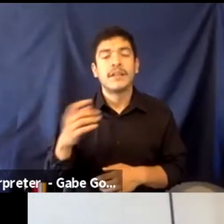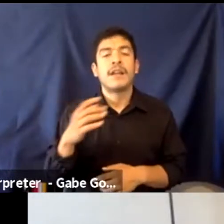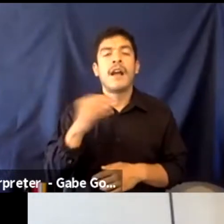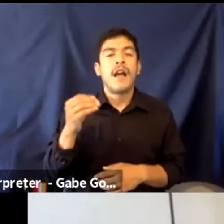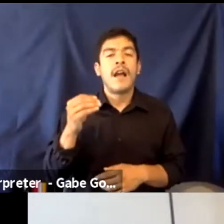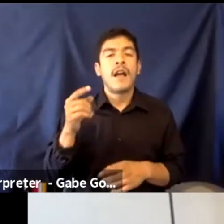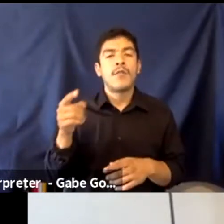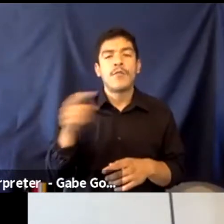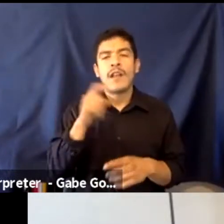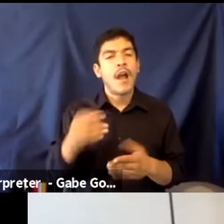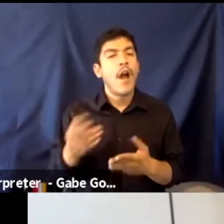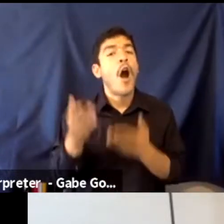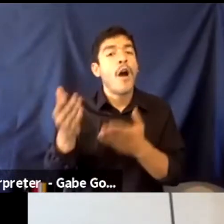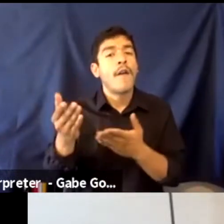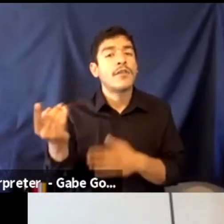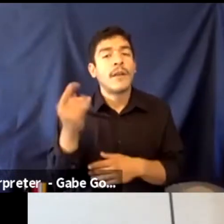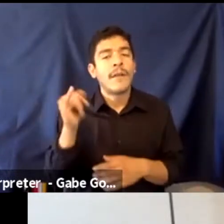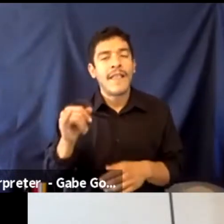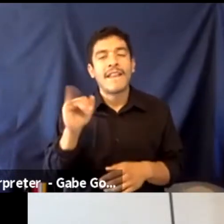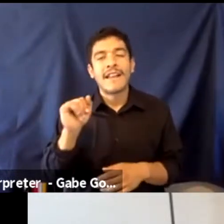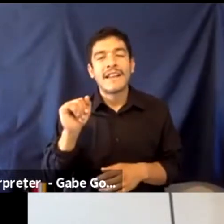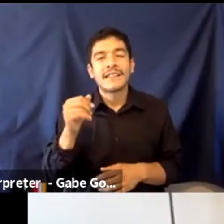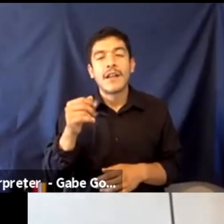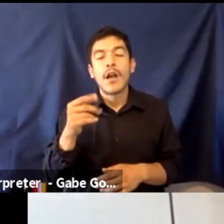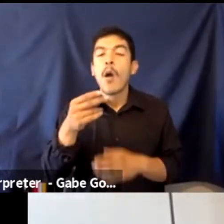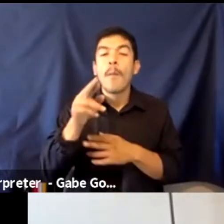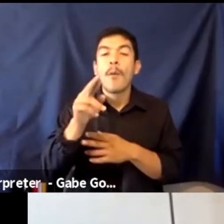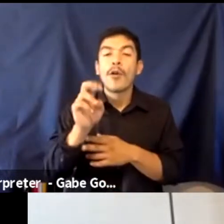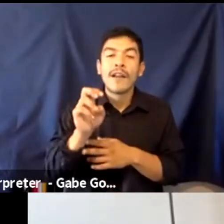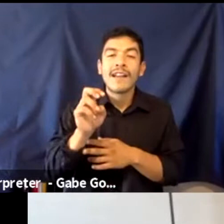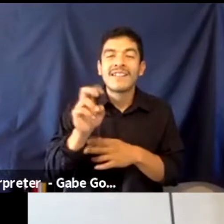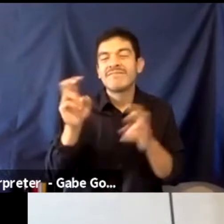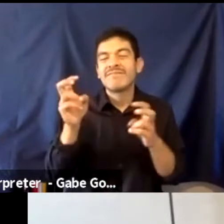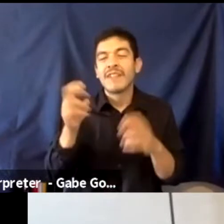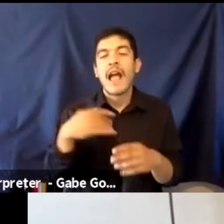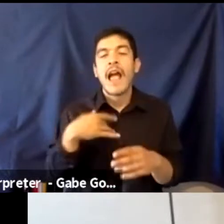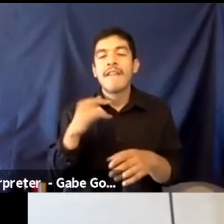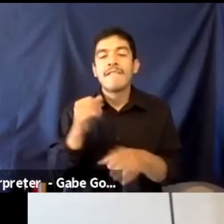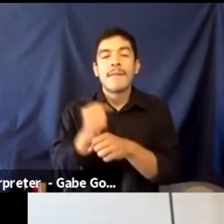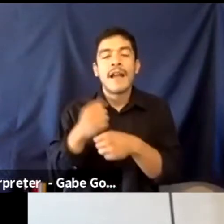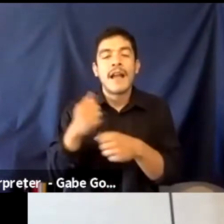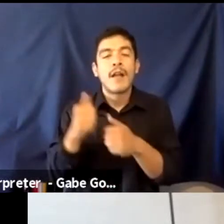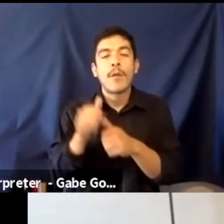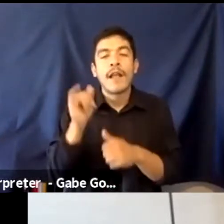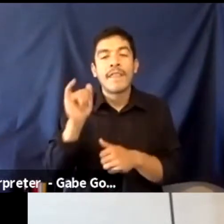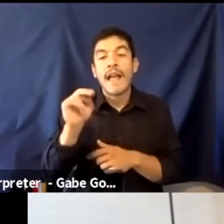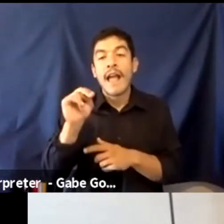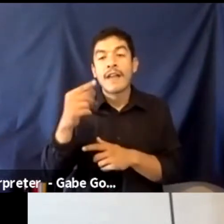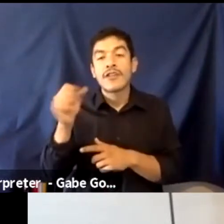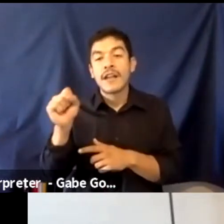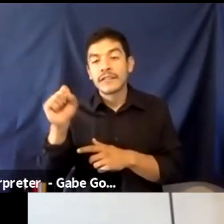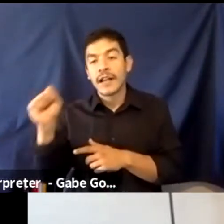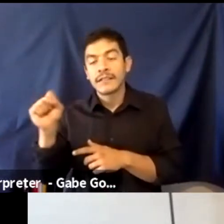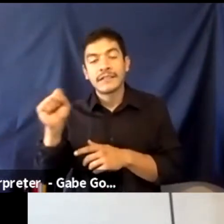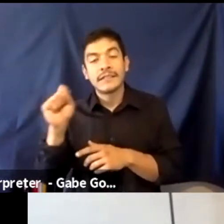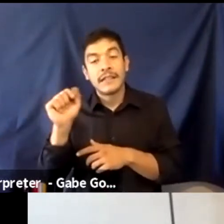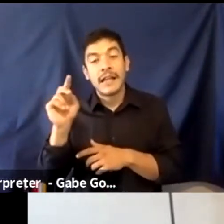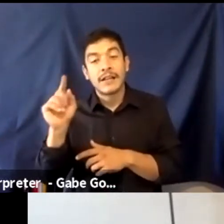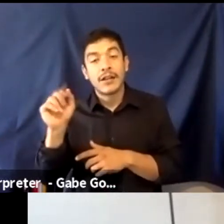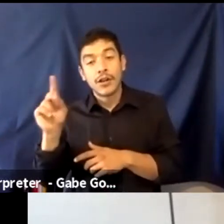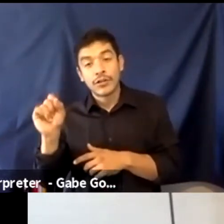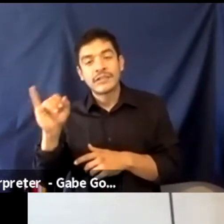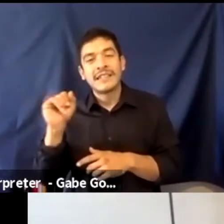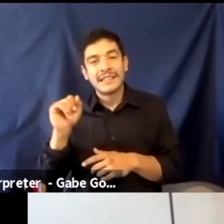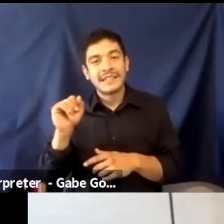able to offer something that's free, is being made with NGSS standards, is